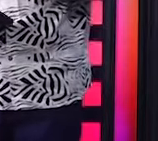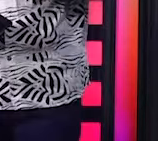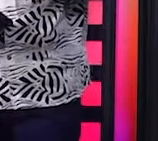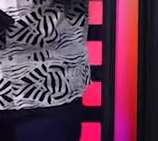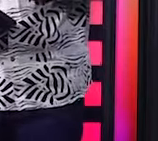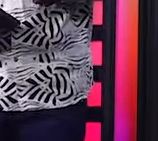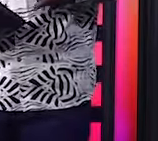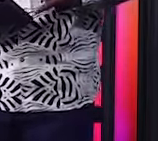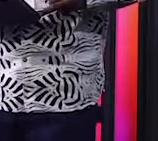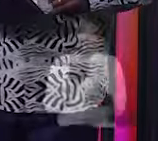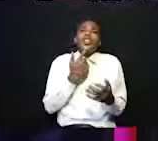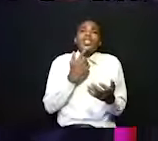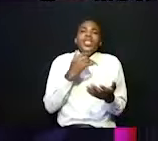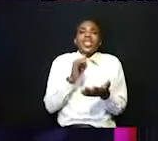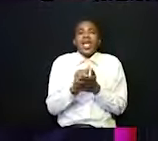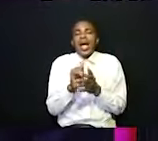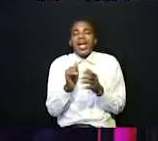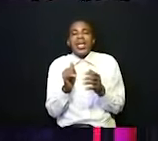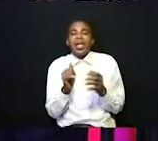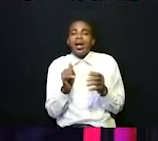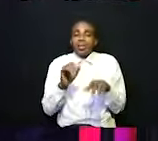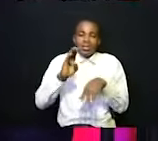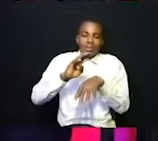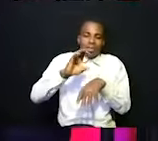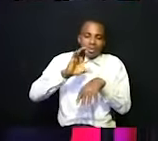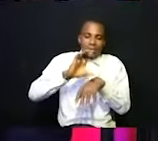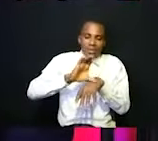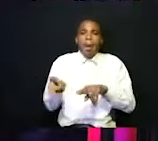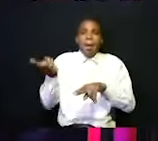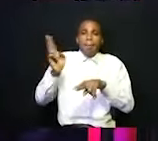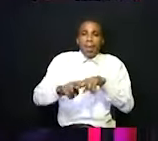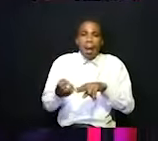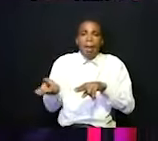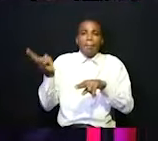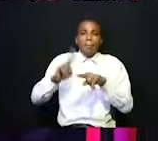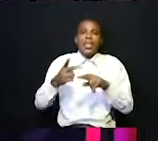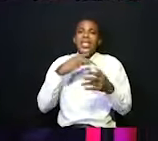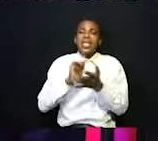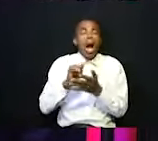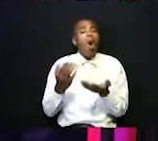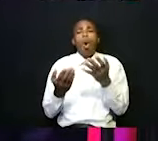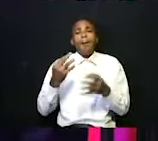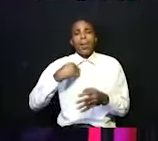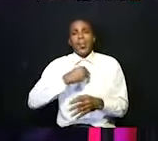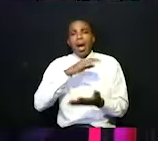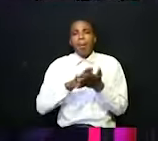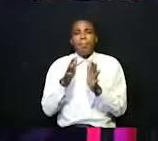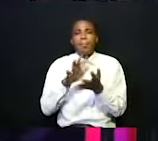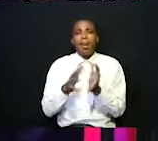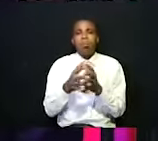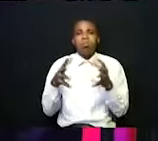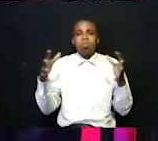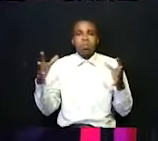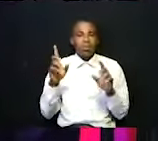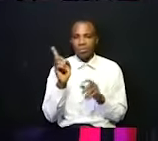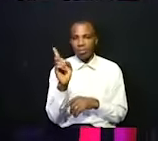measure our church's strength just by statistics that we have so many members, but we need to look